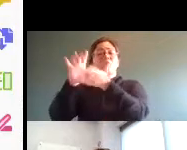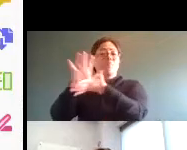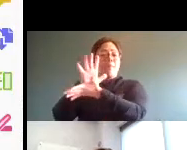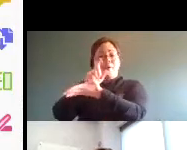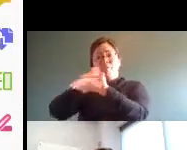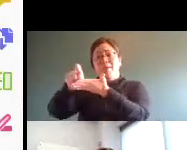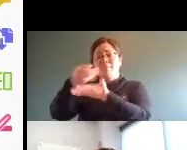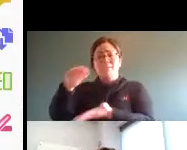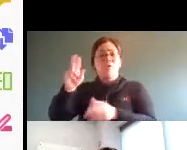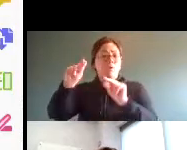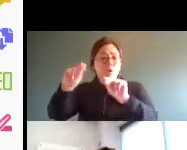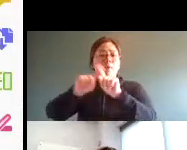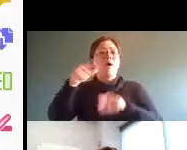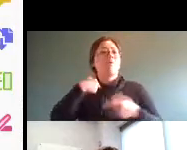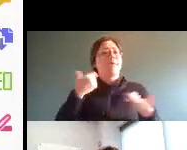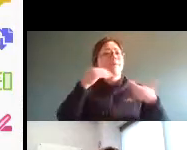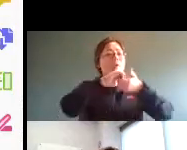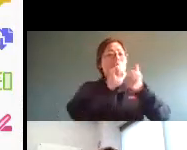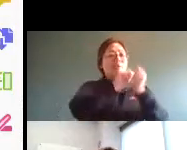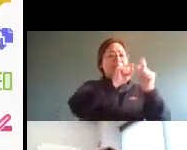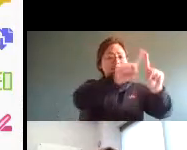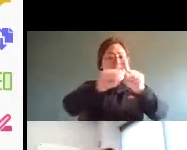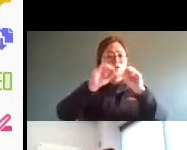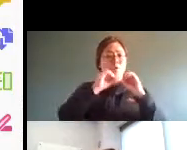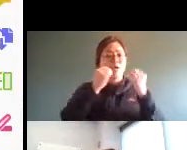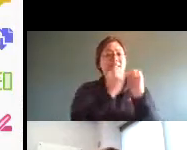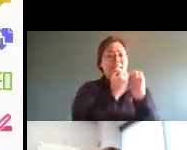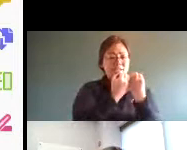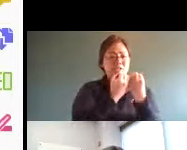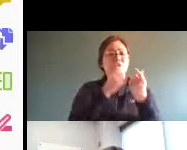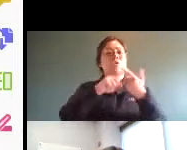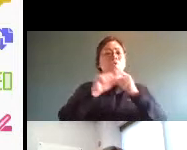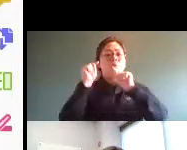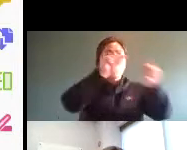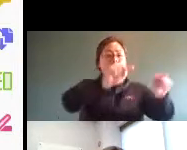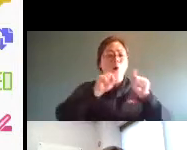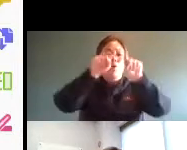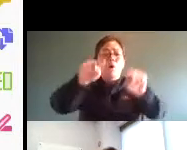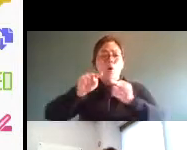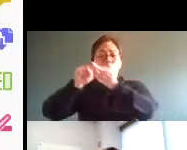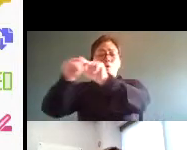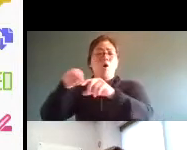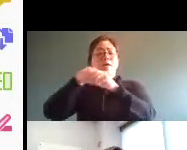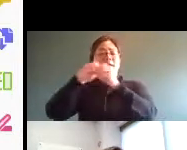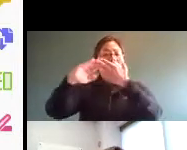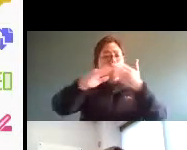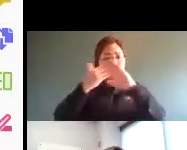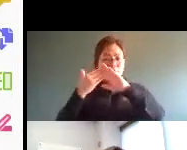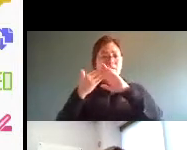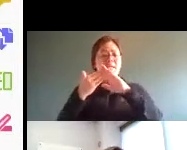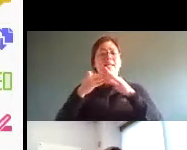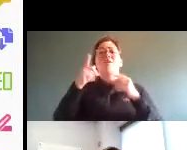also partnered with different community organizations to go out into the community and do conduct hire